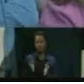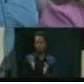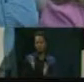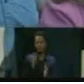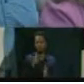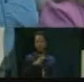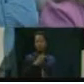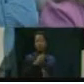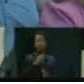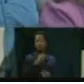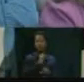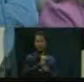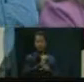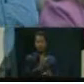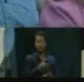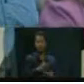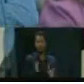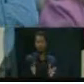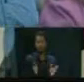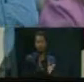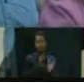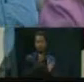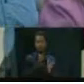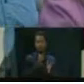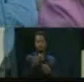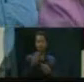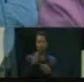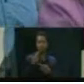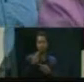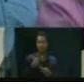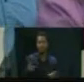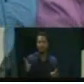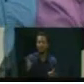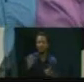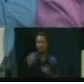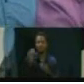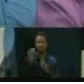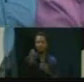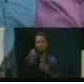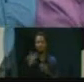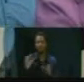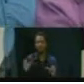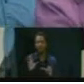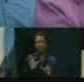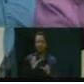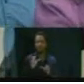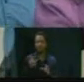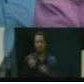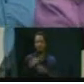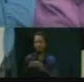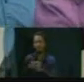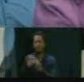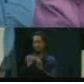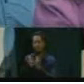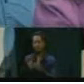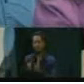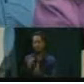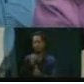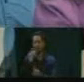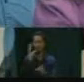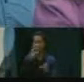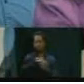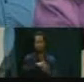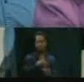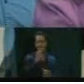be encouraged to disclose information on actions of local education agencies that are not in the public